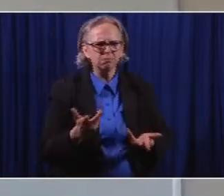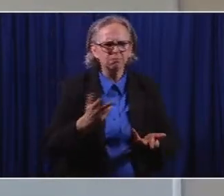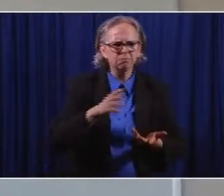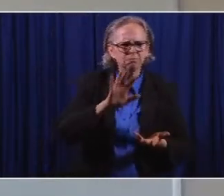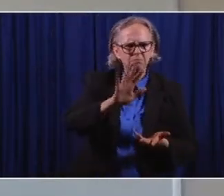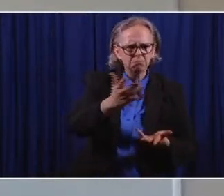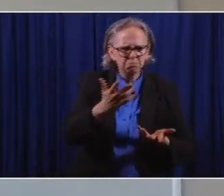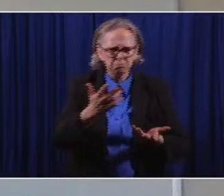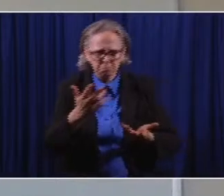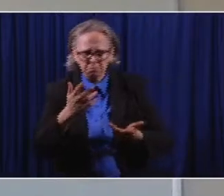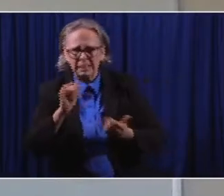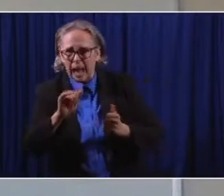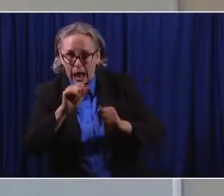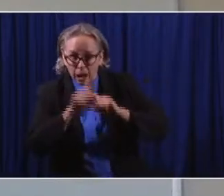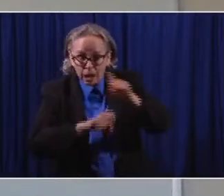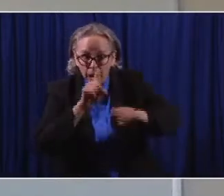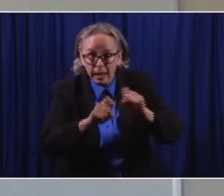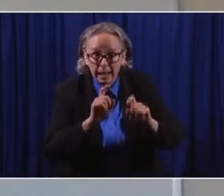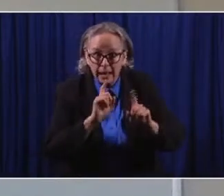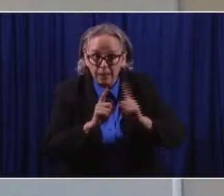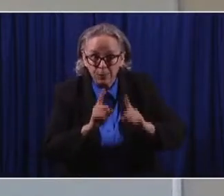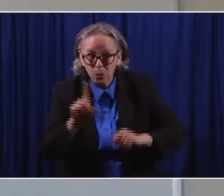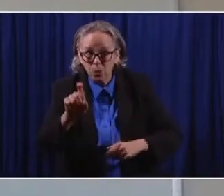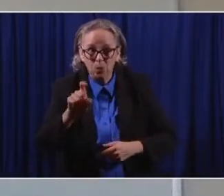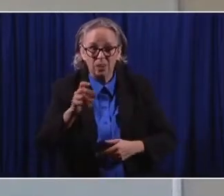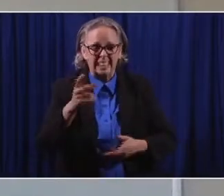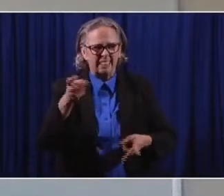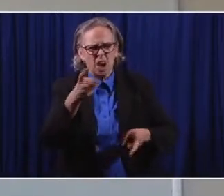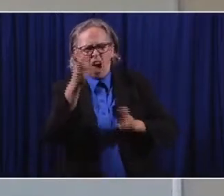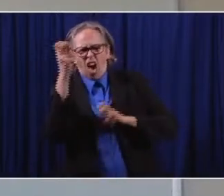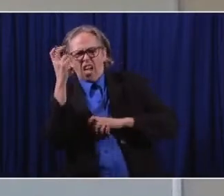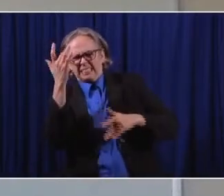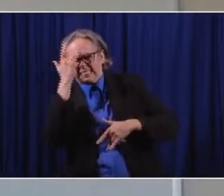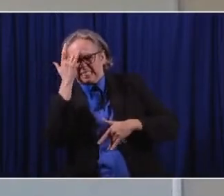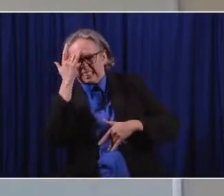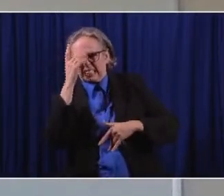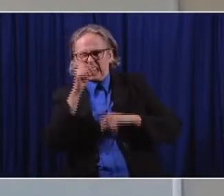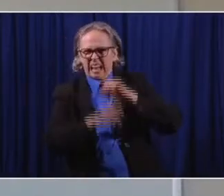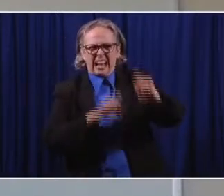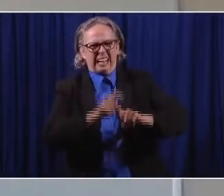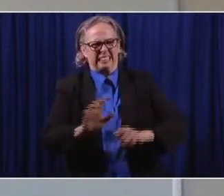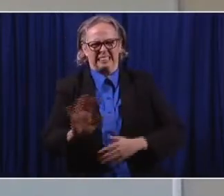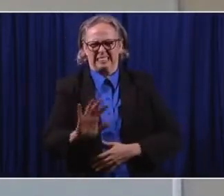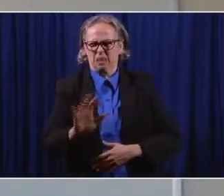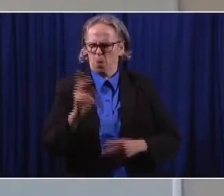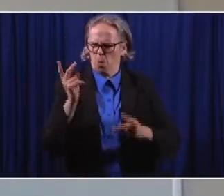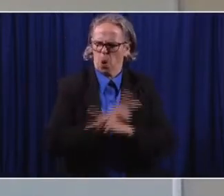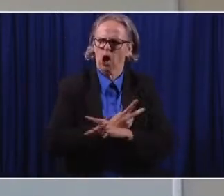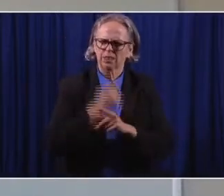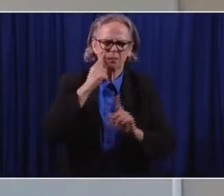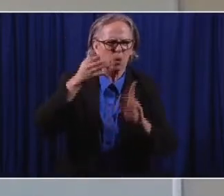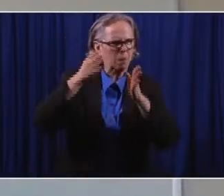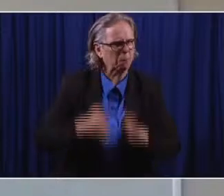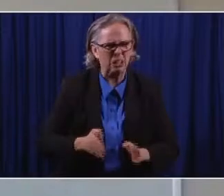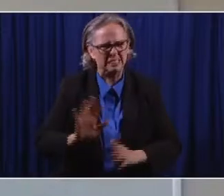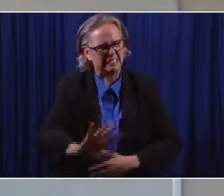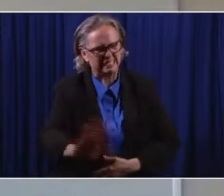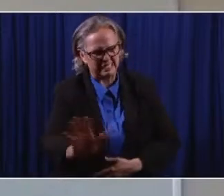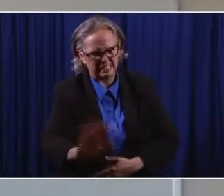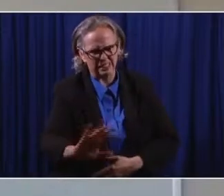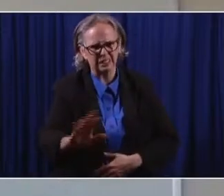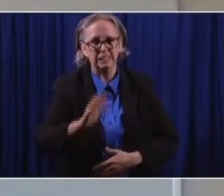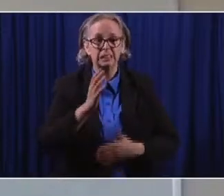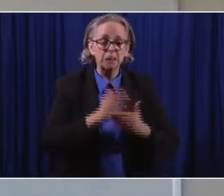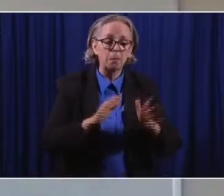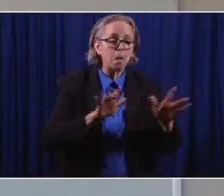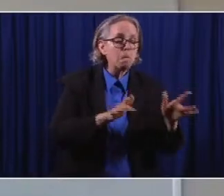to exacerbate somebody that's already extremely sick. So some cases have mild symptoms, others have very severe symptoms. So we kind